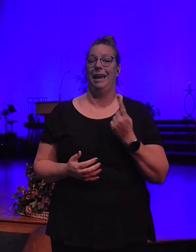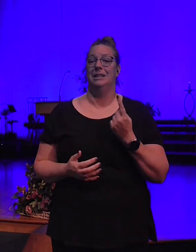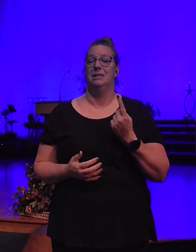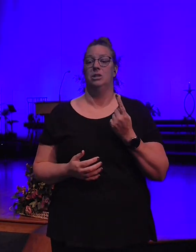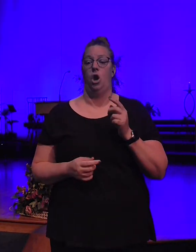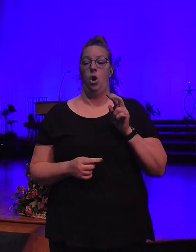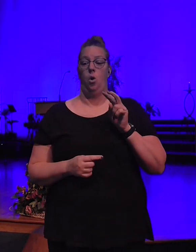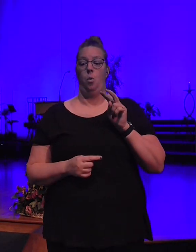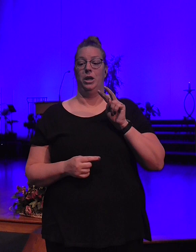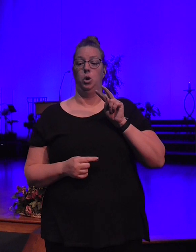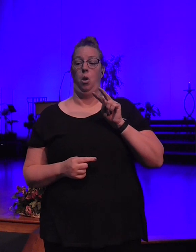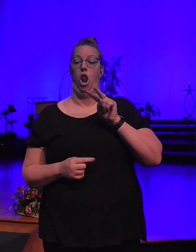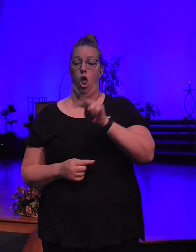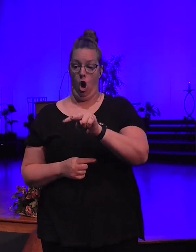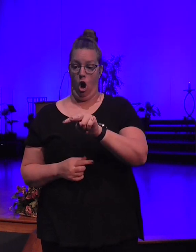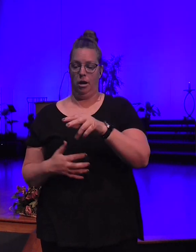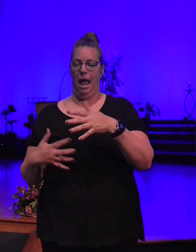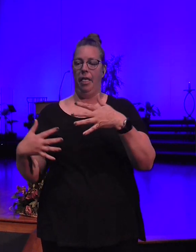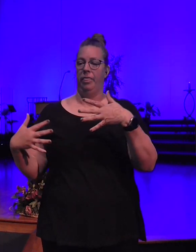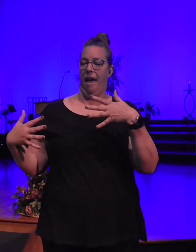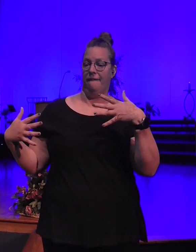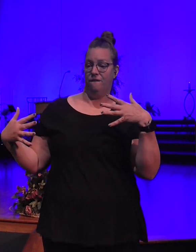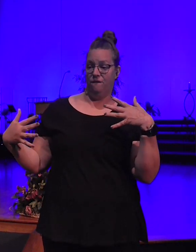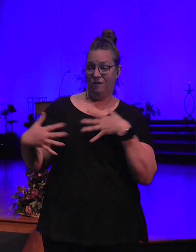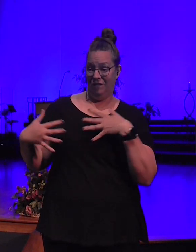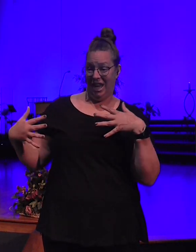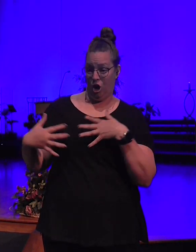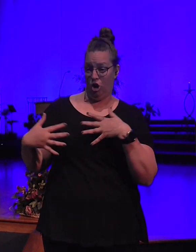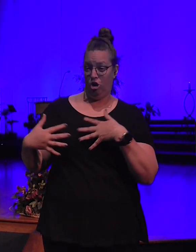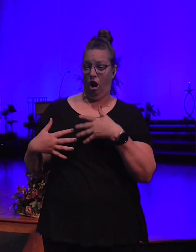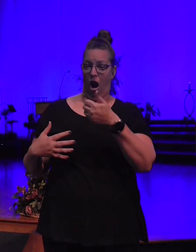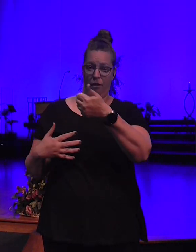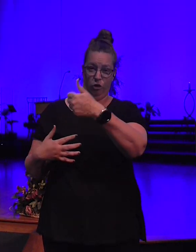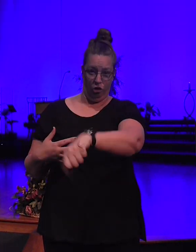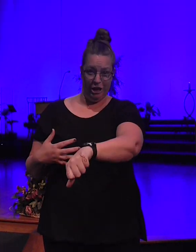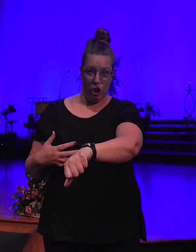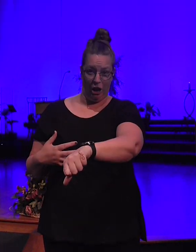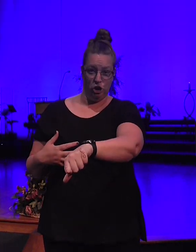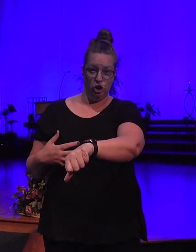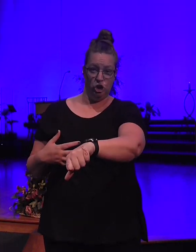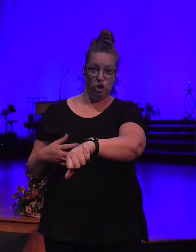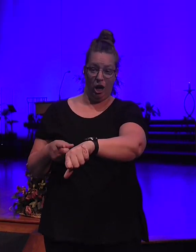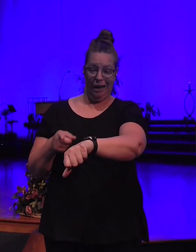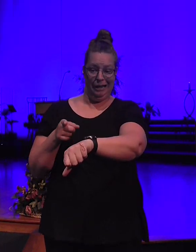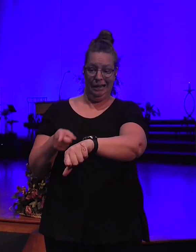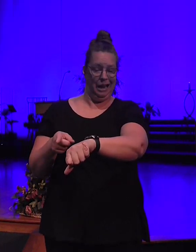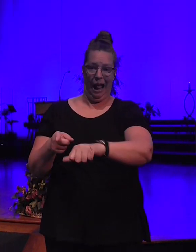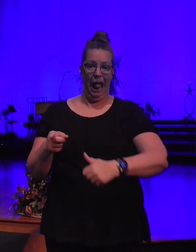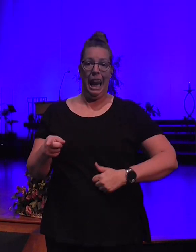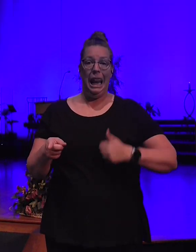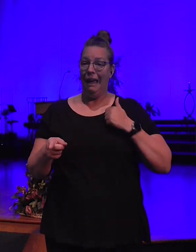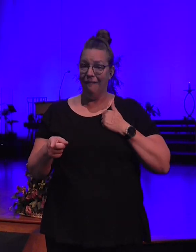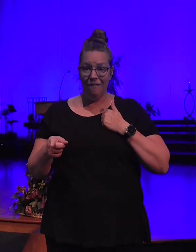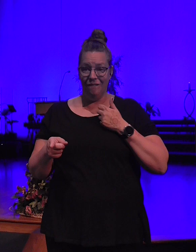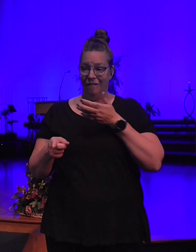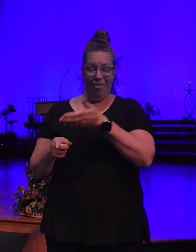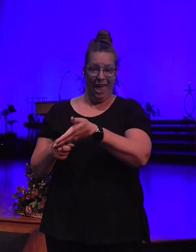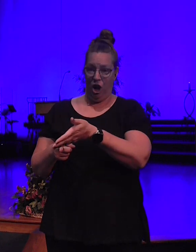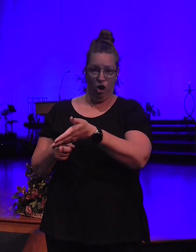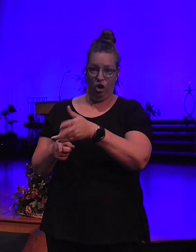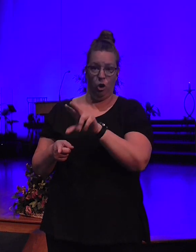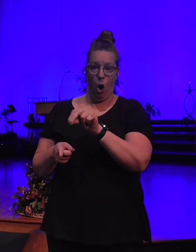at your fear of rejection, remember you don't live in the past. It's